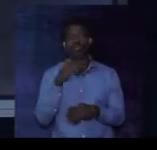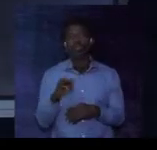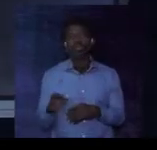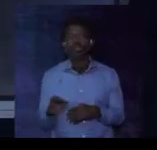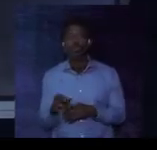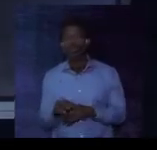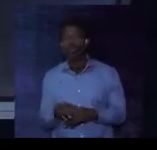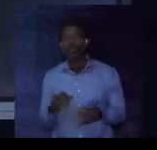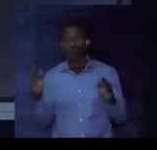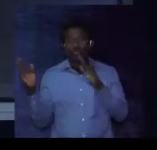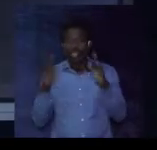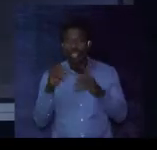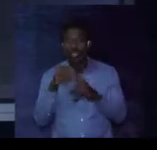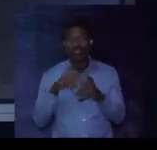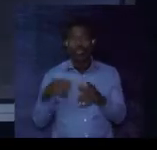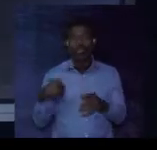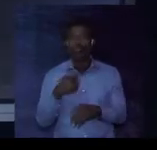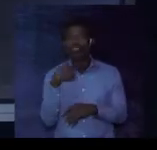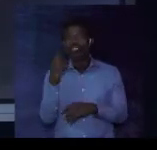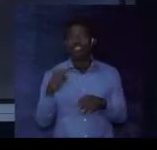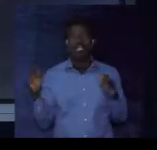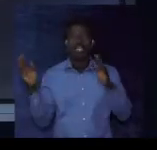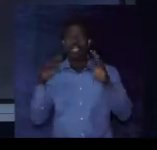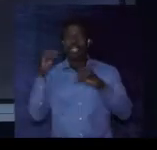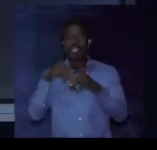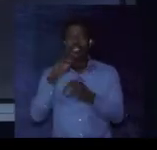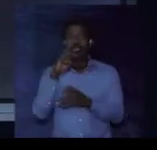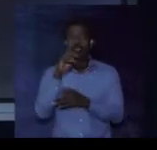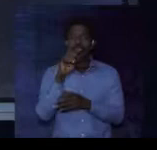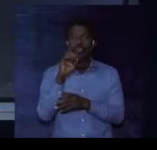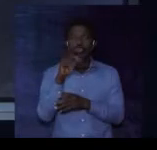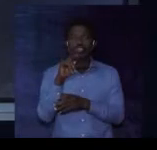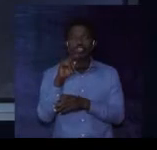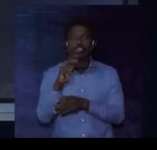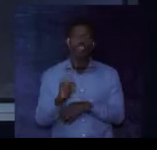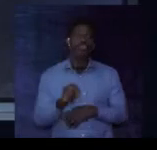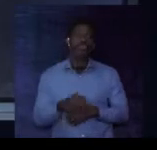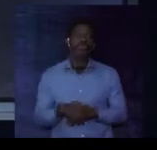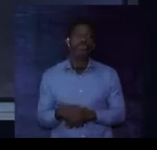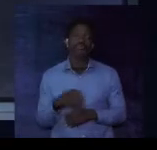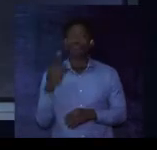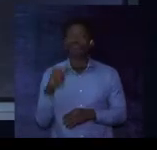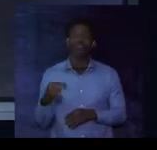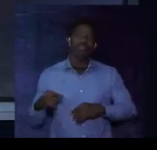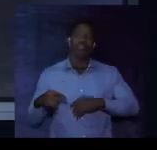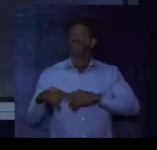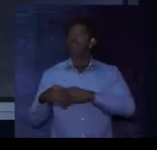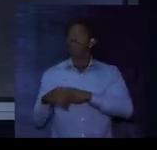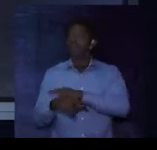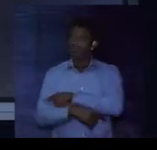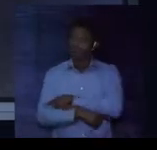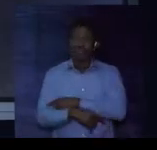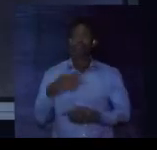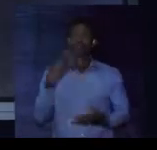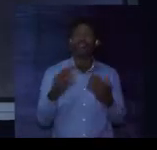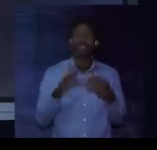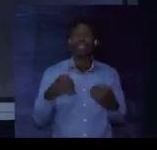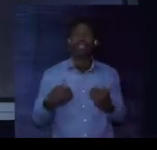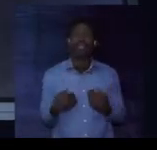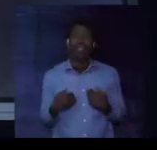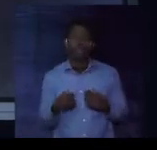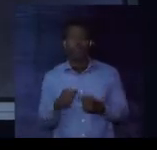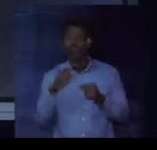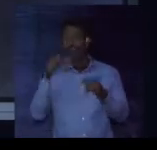called wind, or we say air in motion. That is wind. The day may have light or